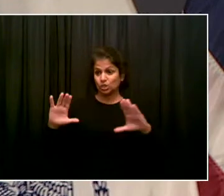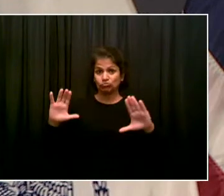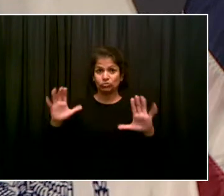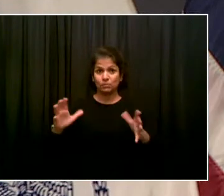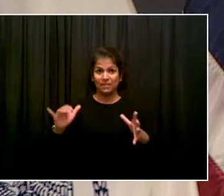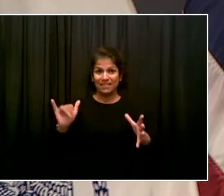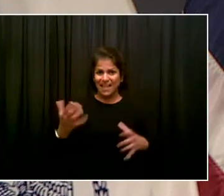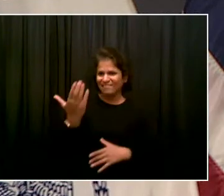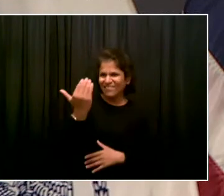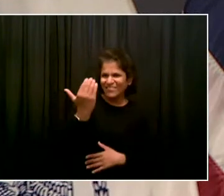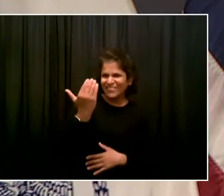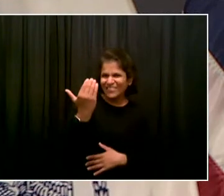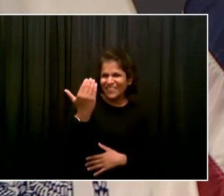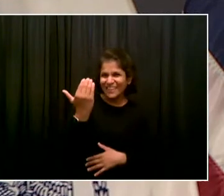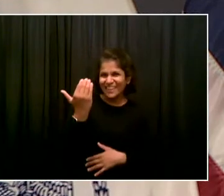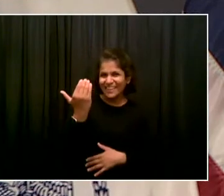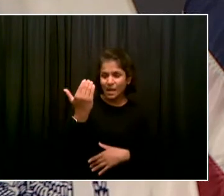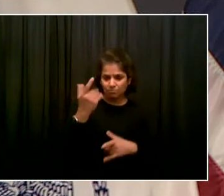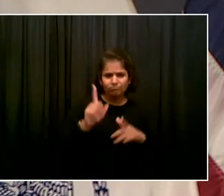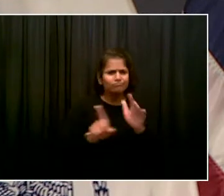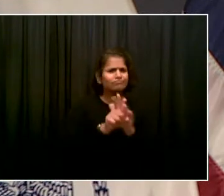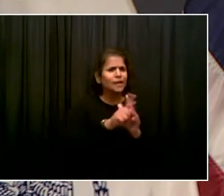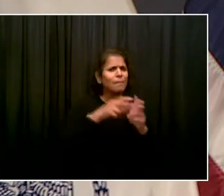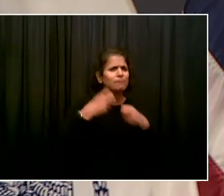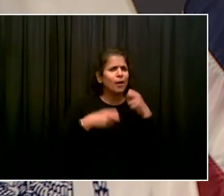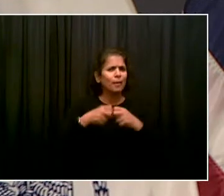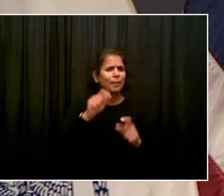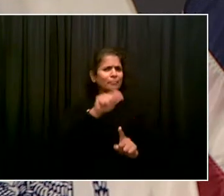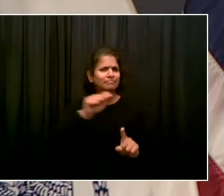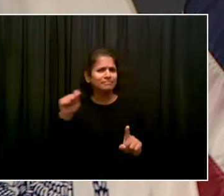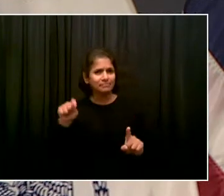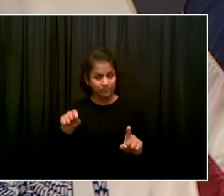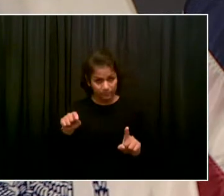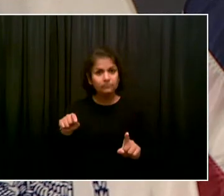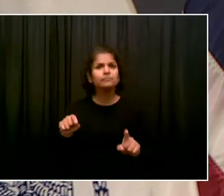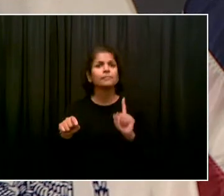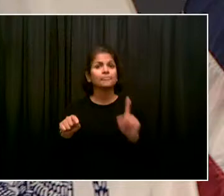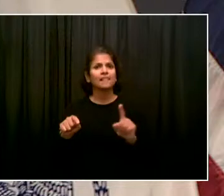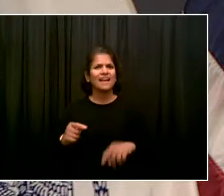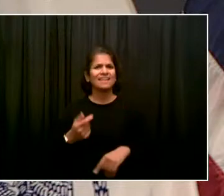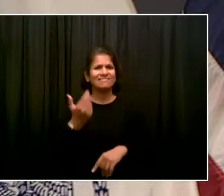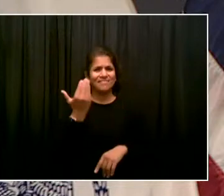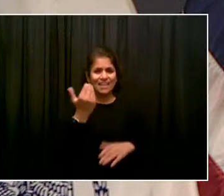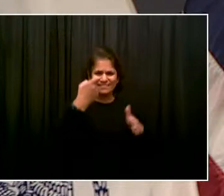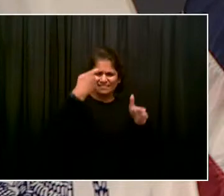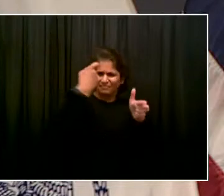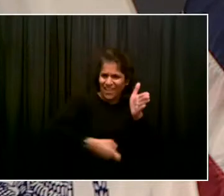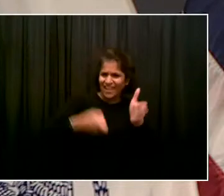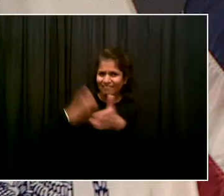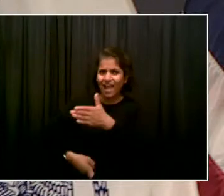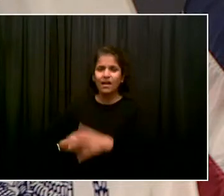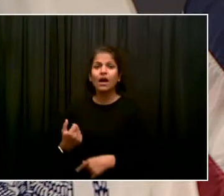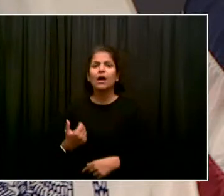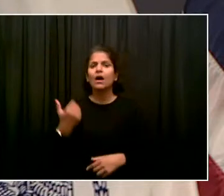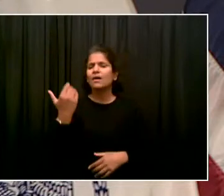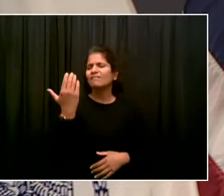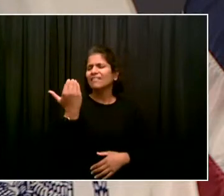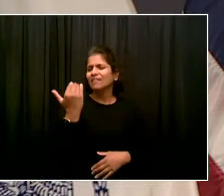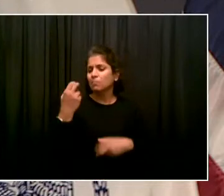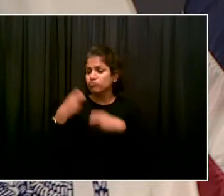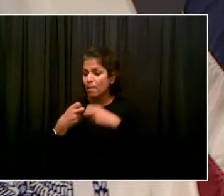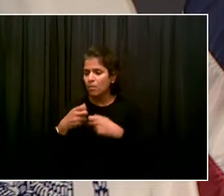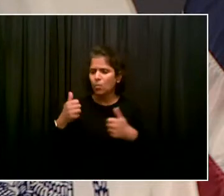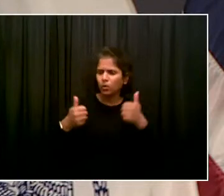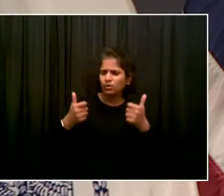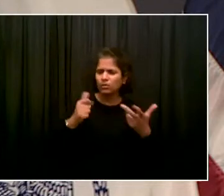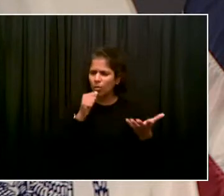just confirm, is it in fact 15 fines that have been given? And then also, do you have any data, since you're doing this warning